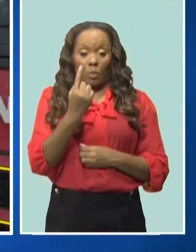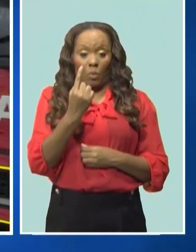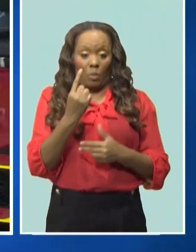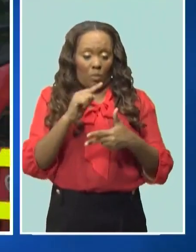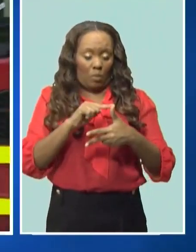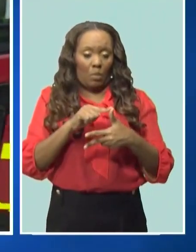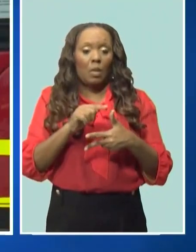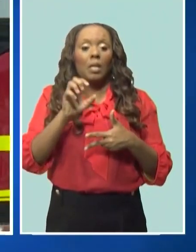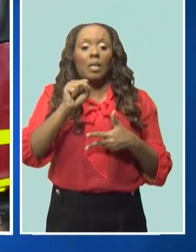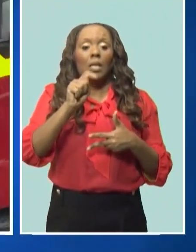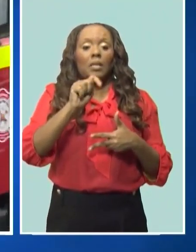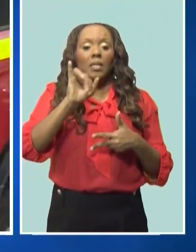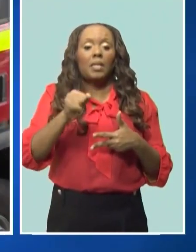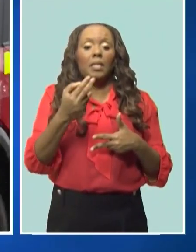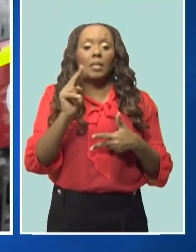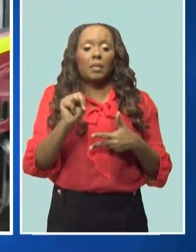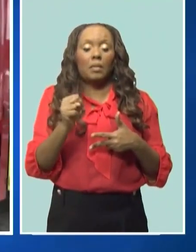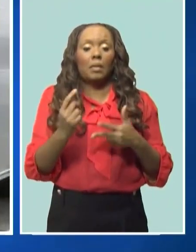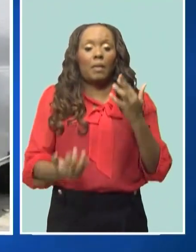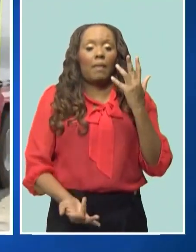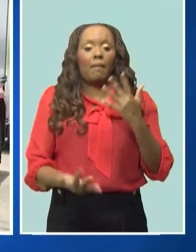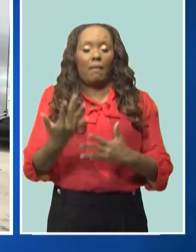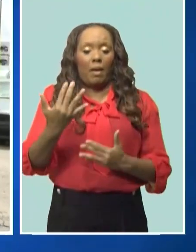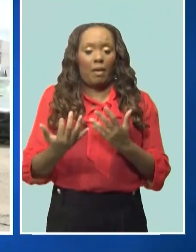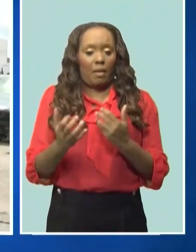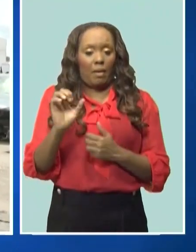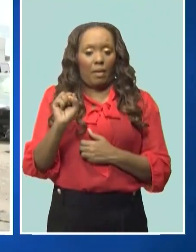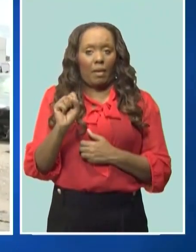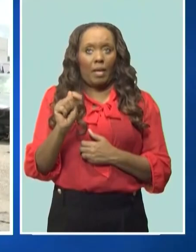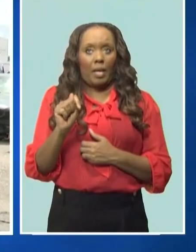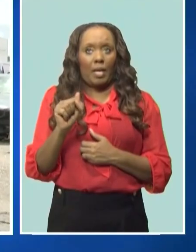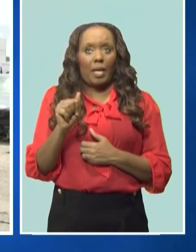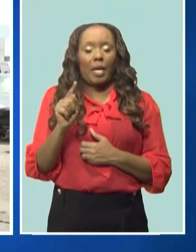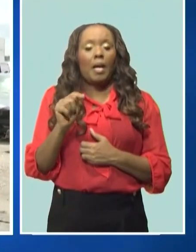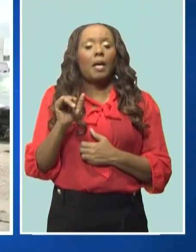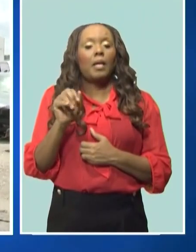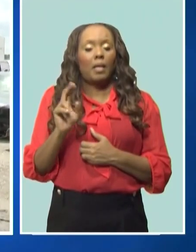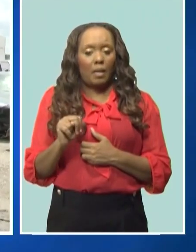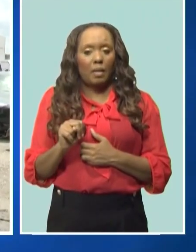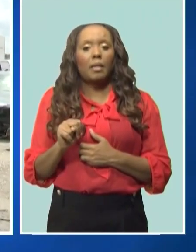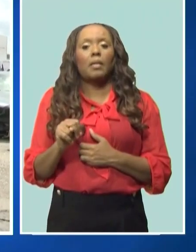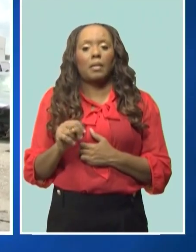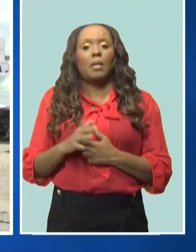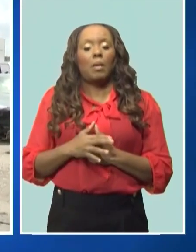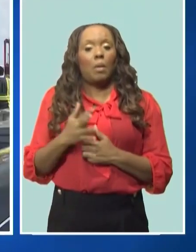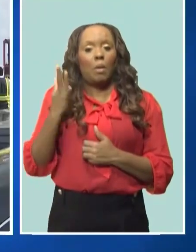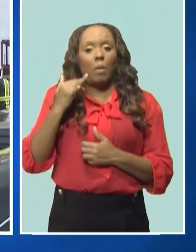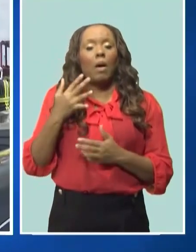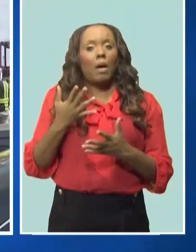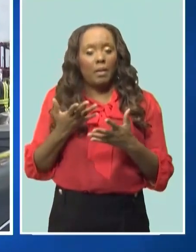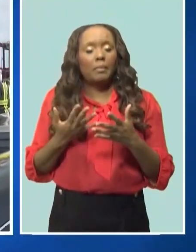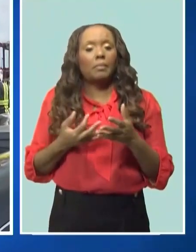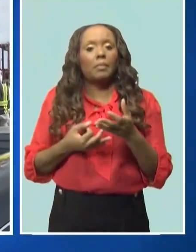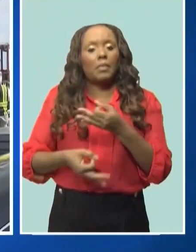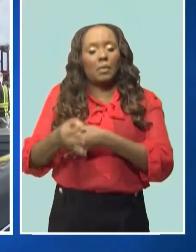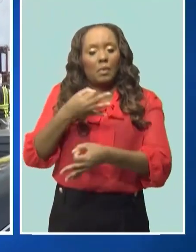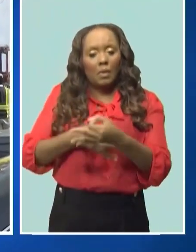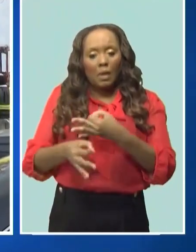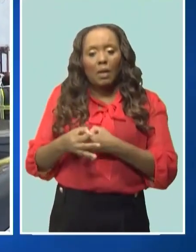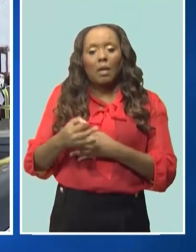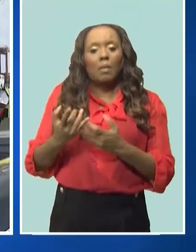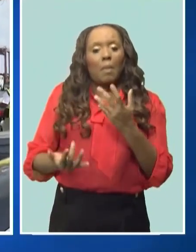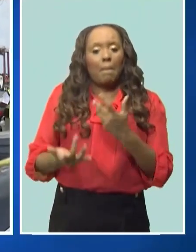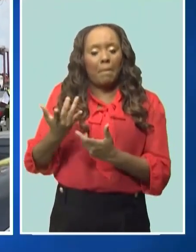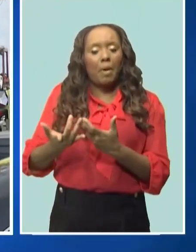to the St. John Fire Station to replace the appliance that was burnt to shell last month. The remaining 2 will be placed in